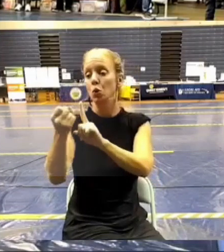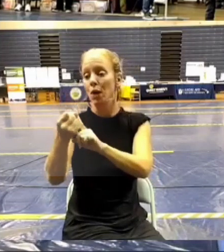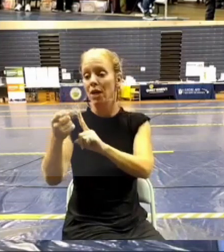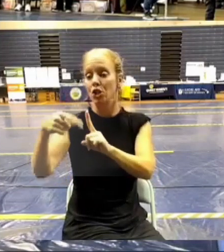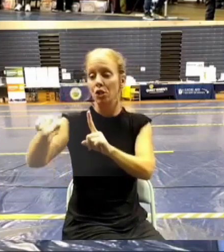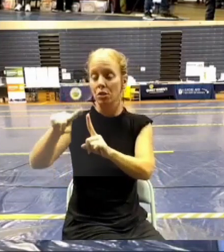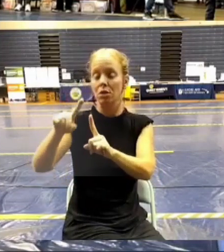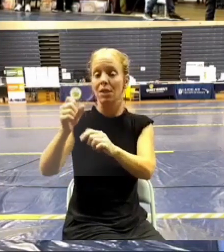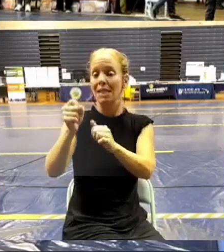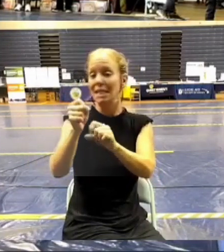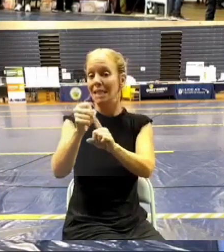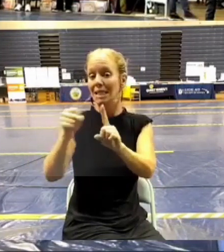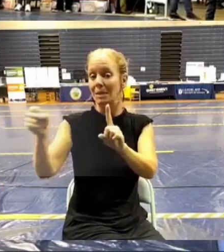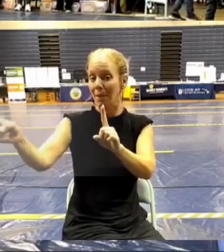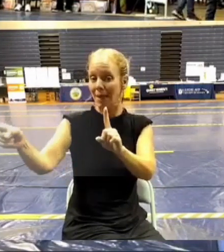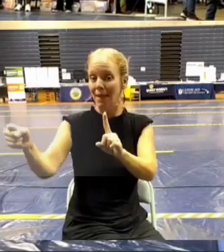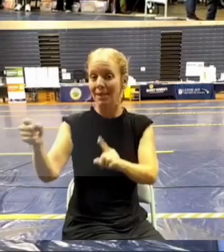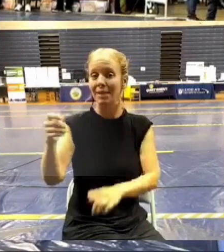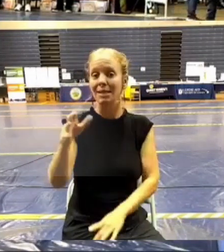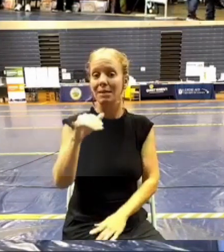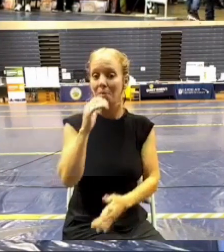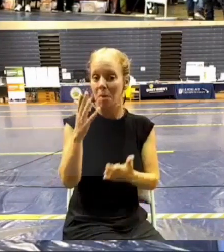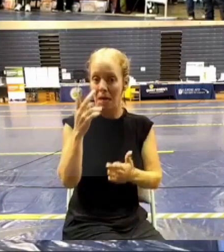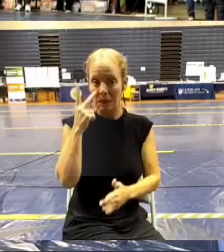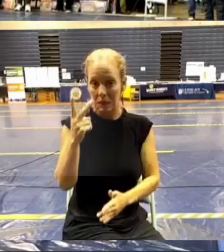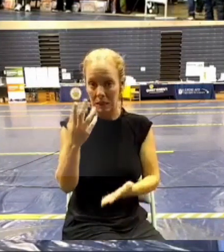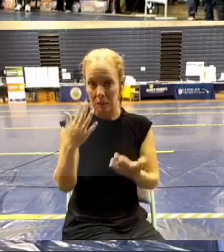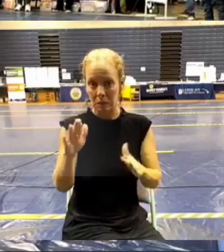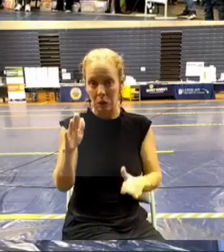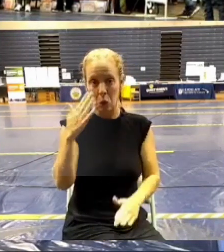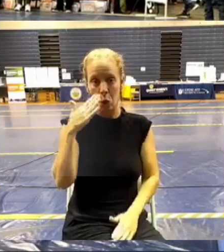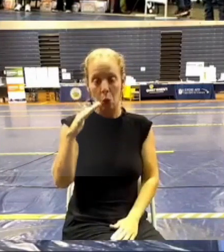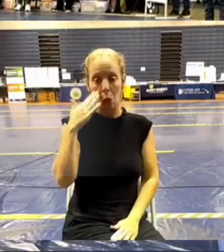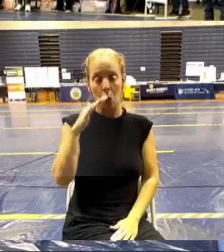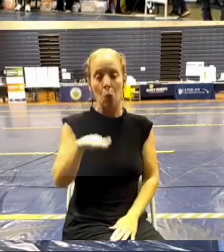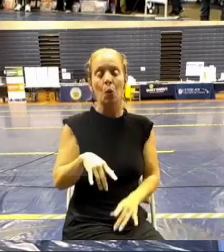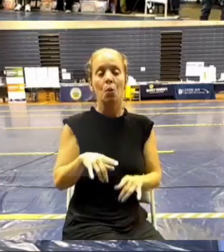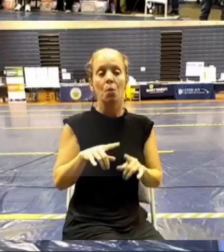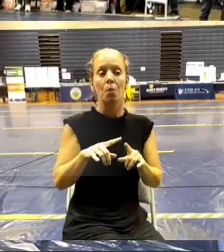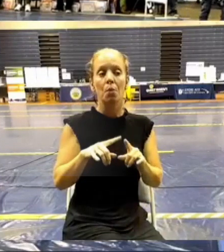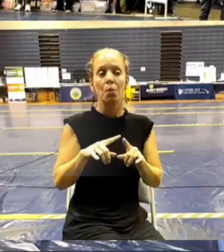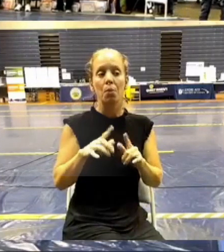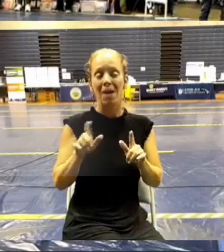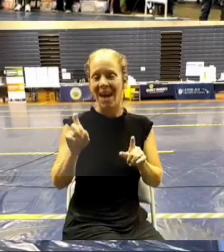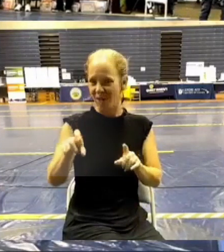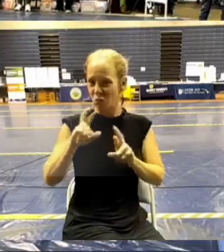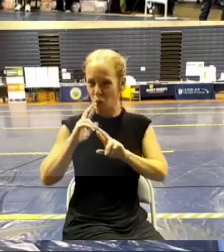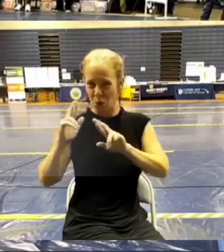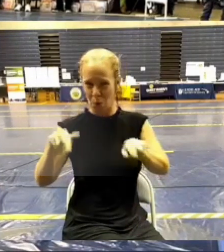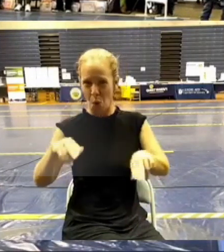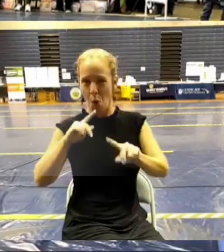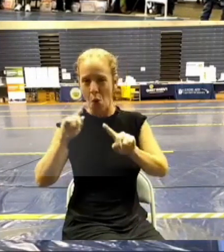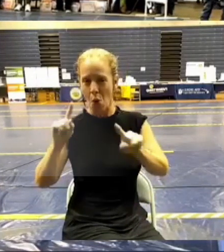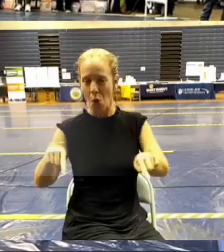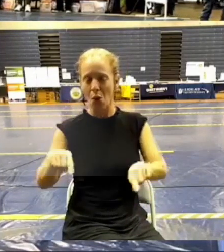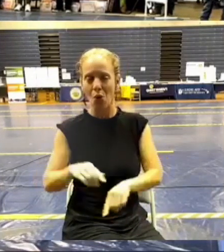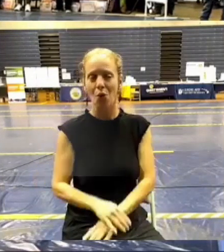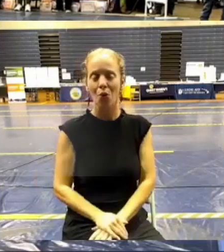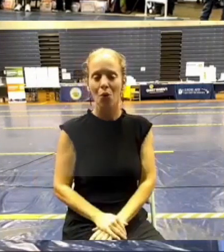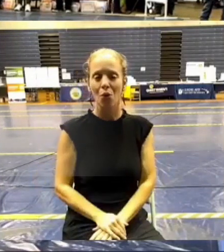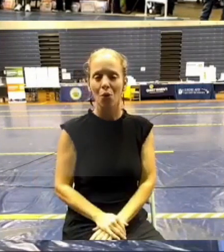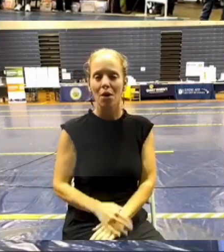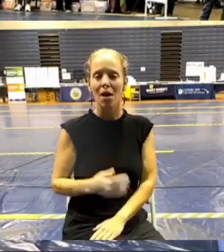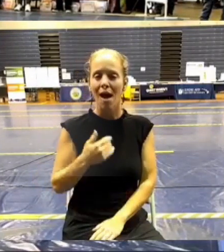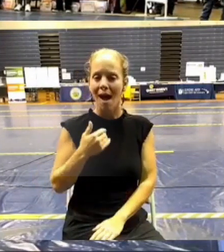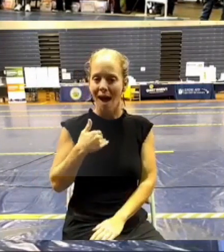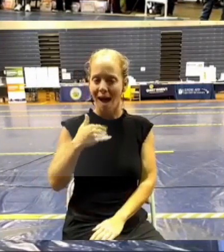that. And I think that's why it's so important to report it, because there are protections underneath the governor's declaration